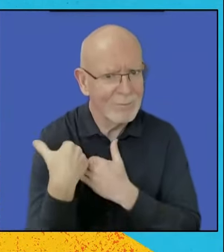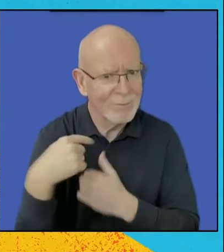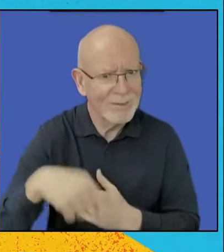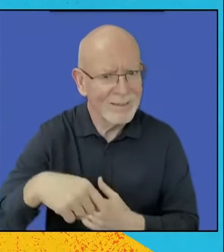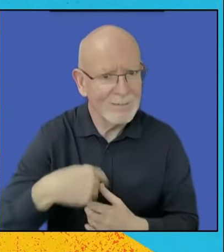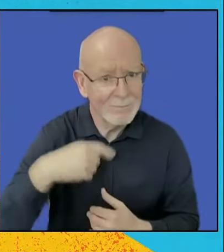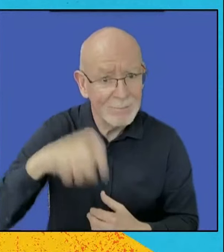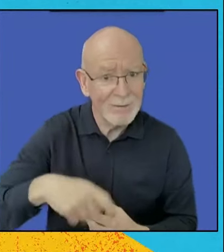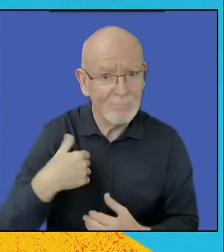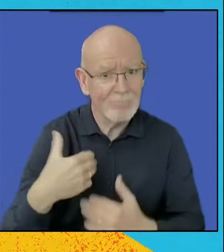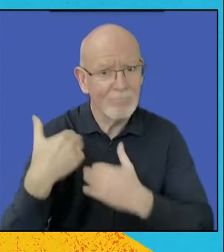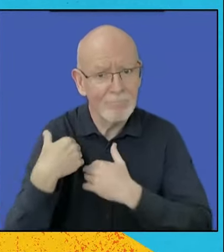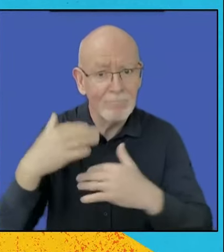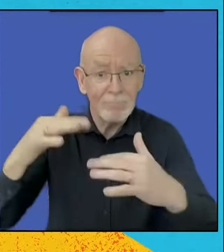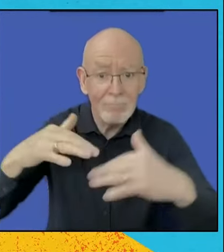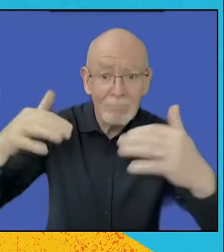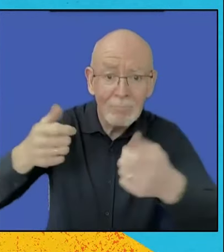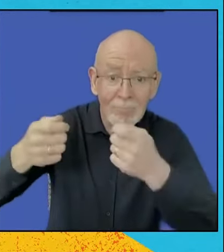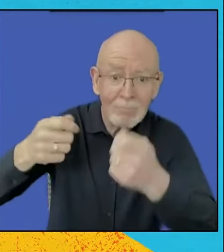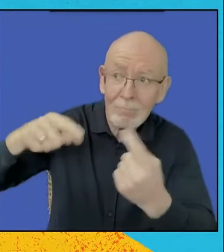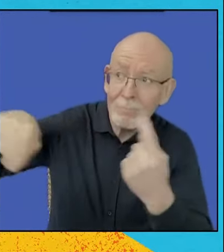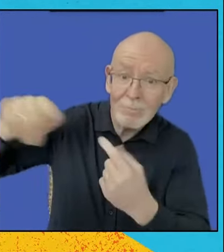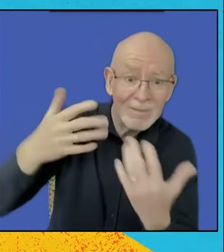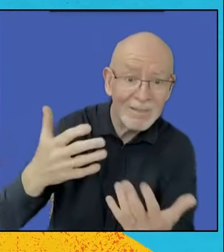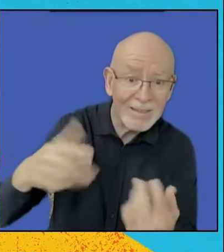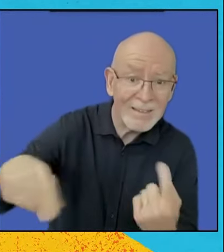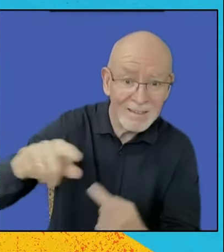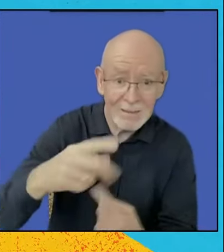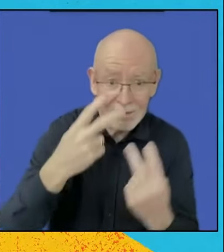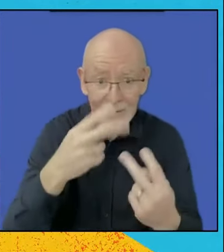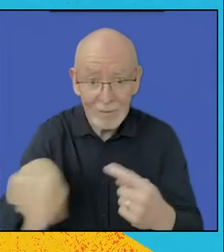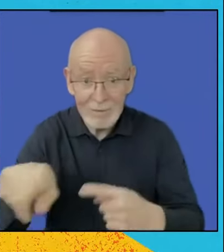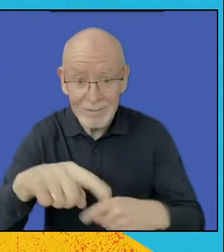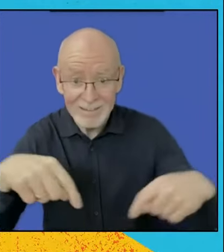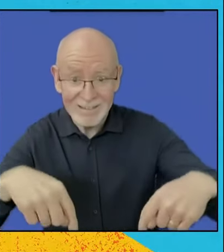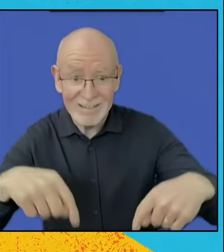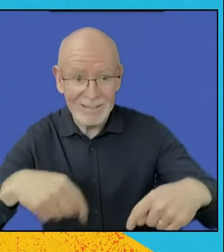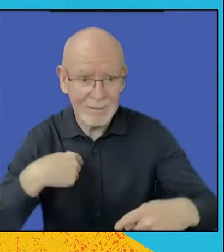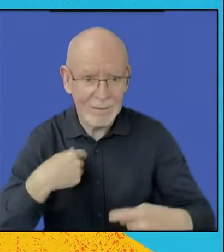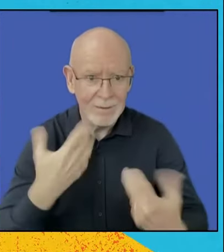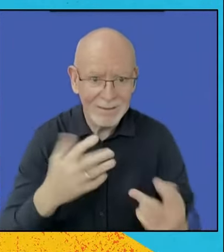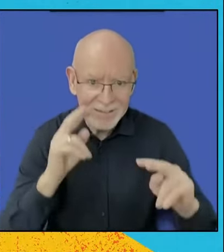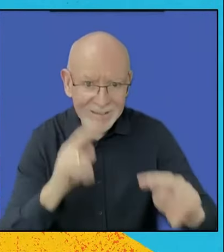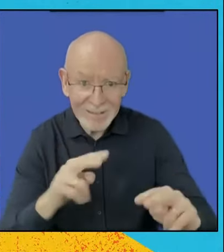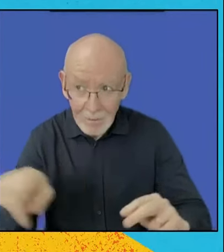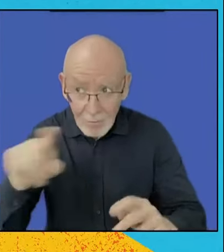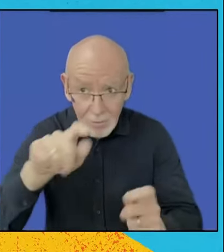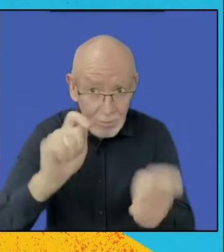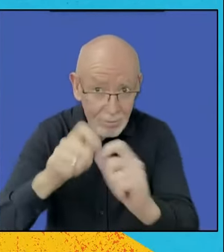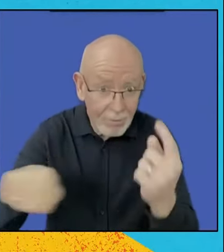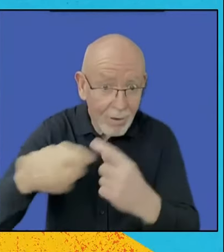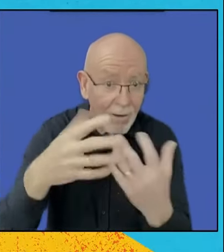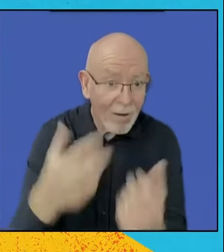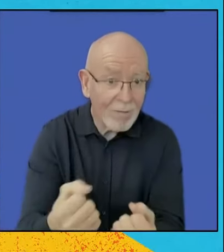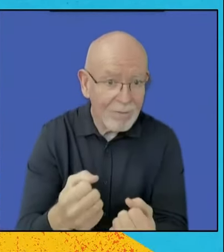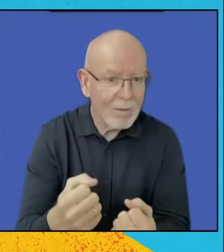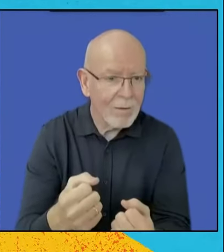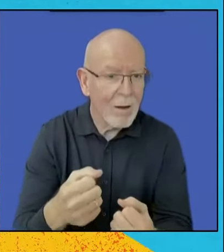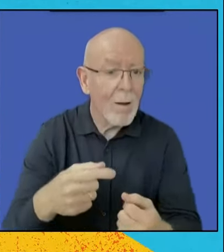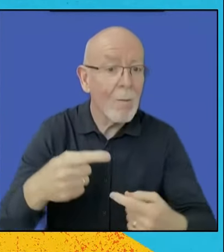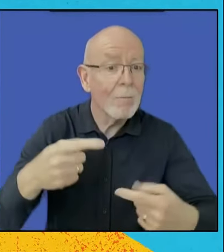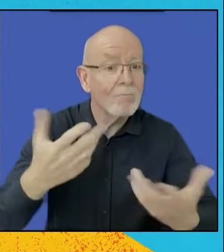that raised their hand in the room, less than 1% of global climate philanthropic funding goes to youth organizations. And of